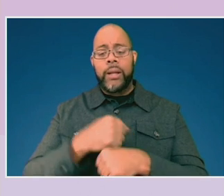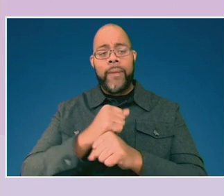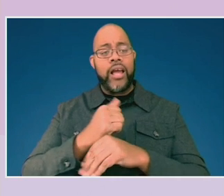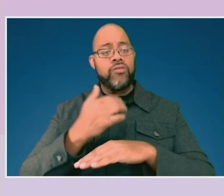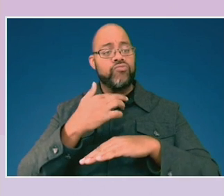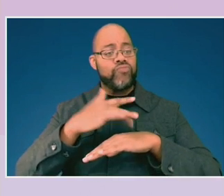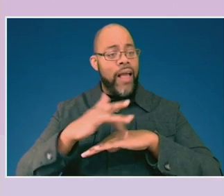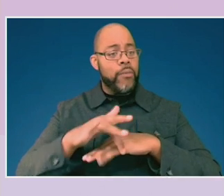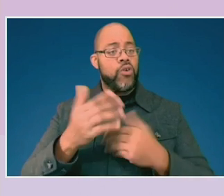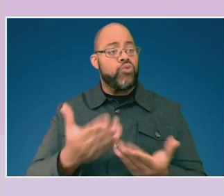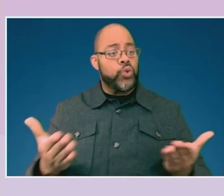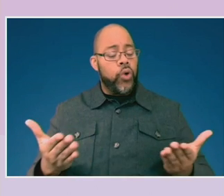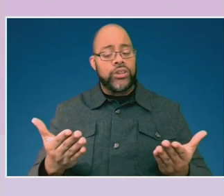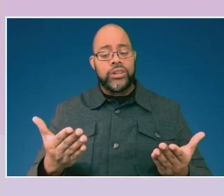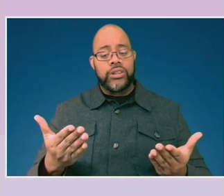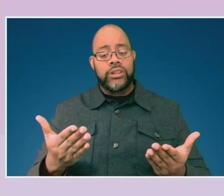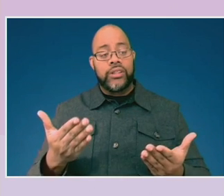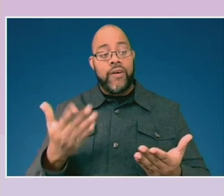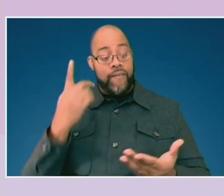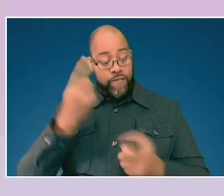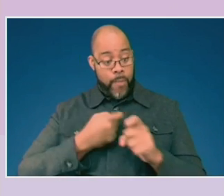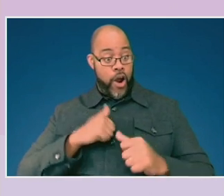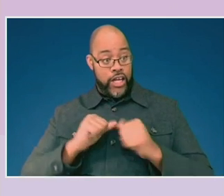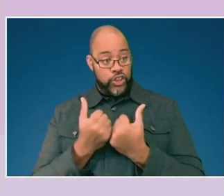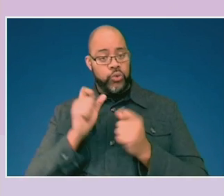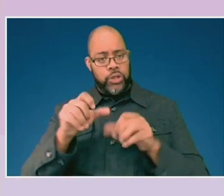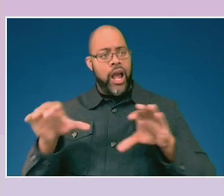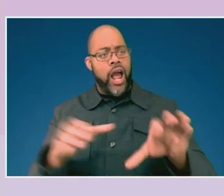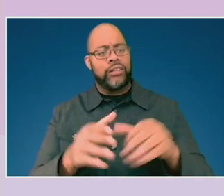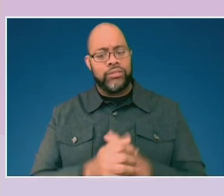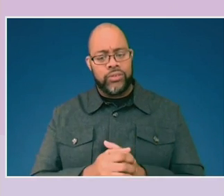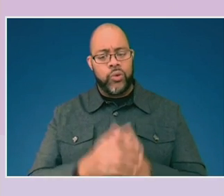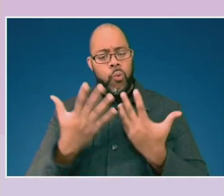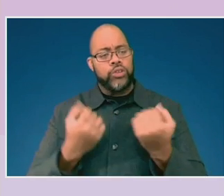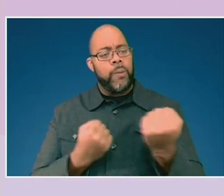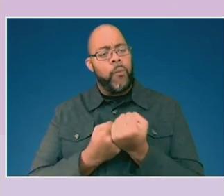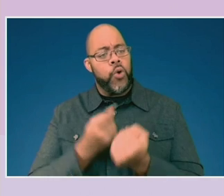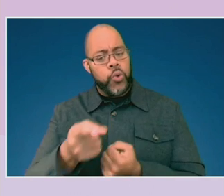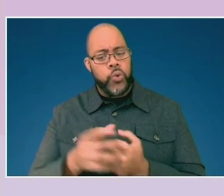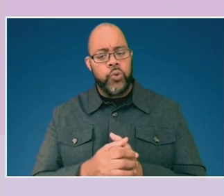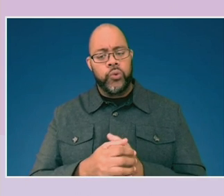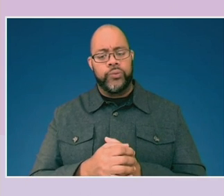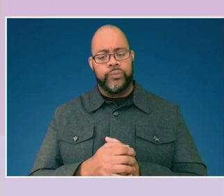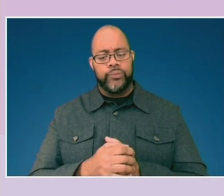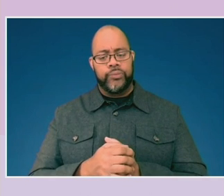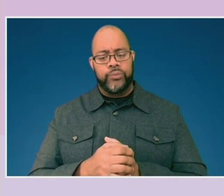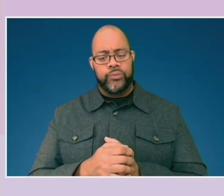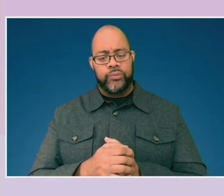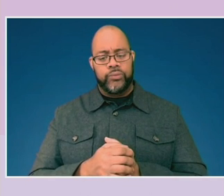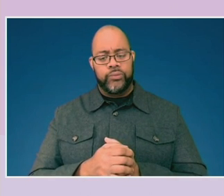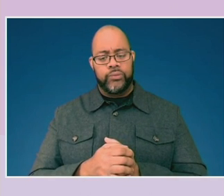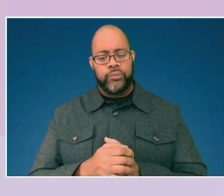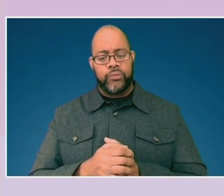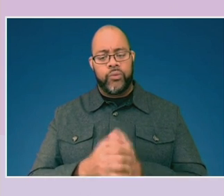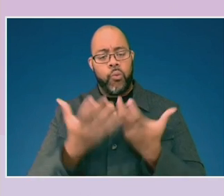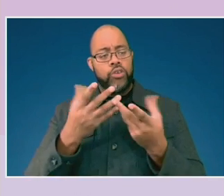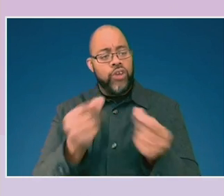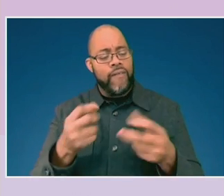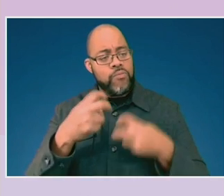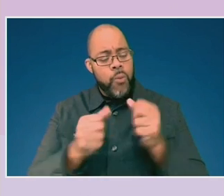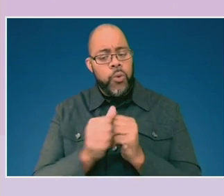available to you from our agencies so you can act. We wanna support you here. We wanna solve problems with